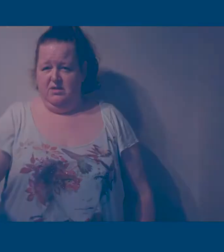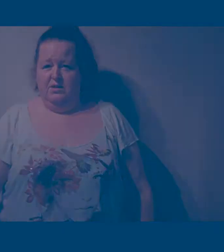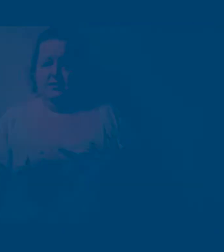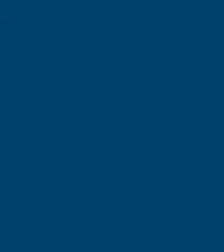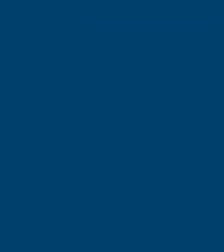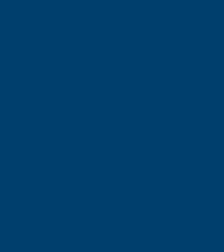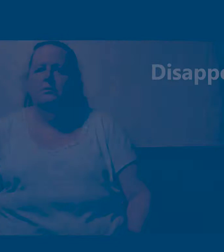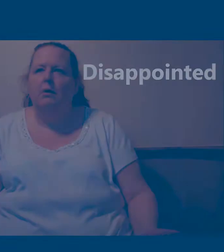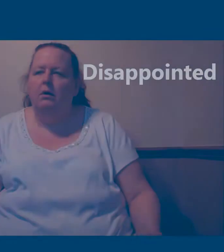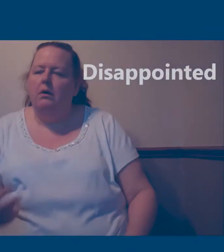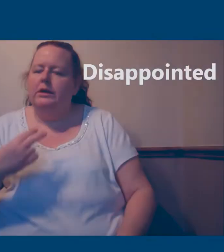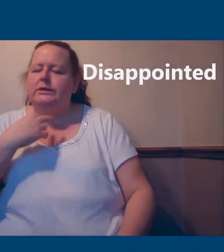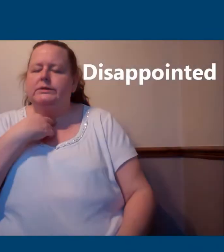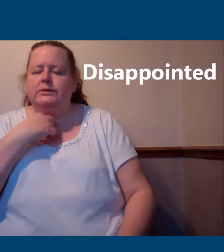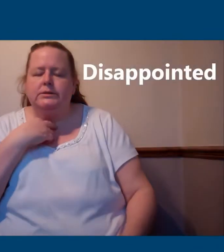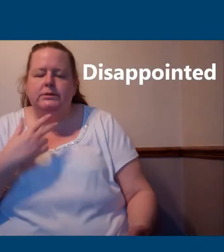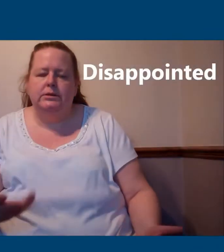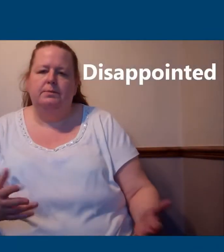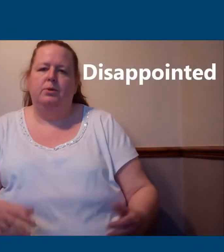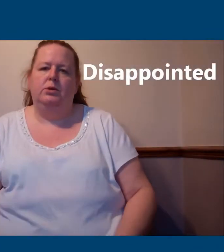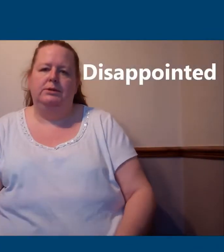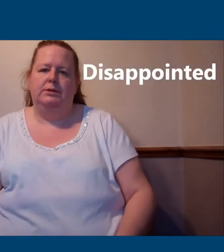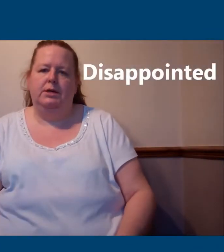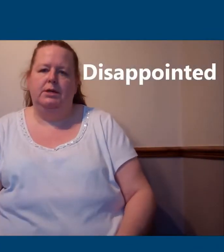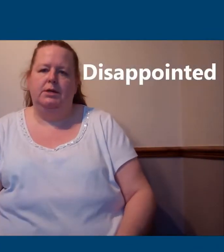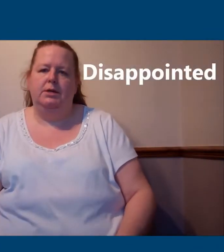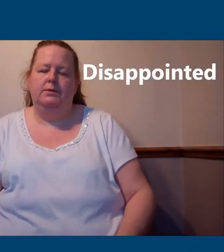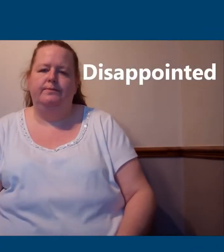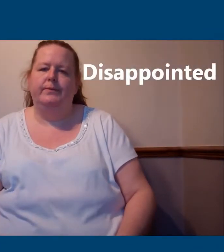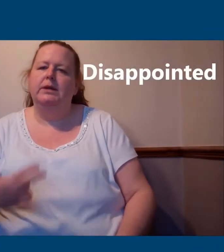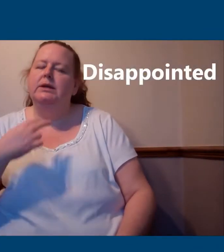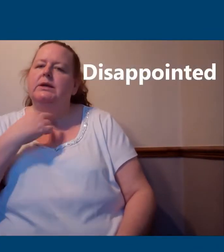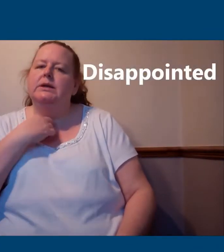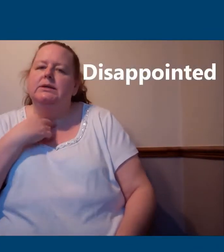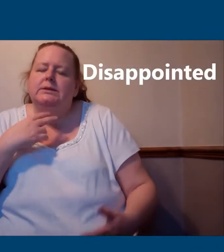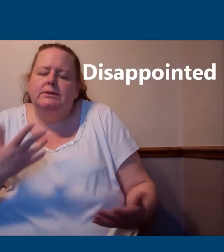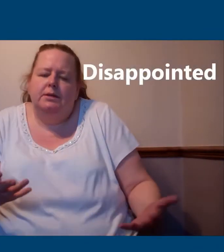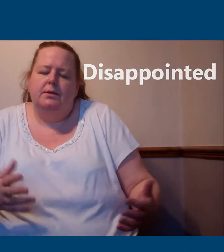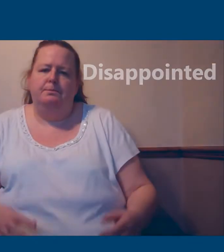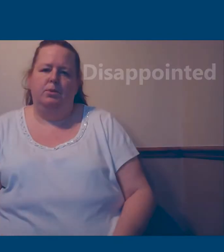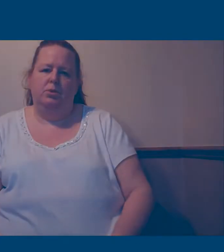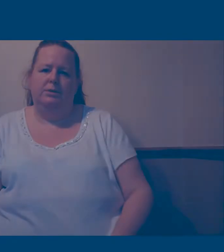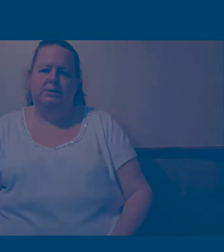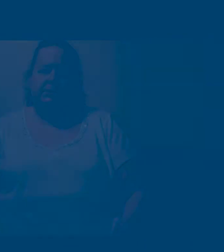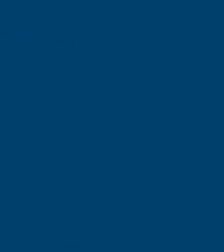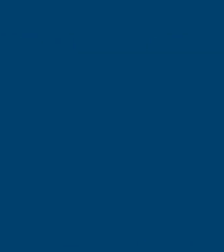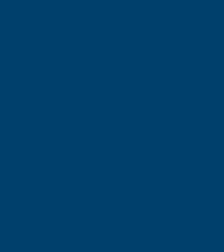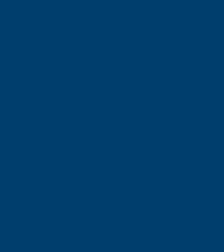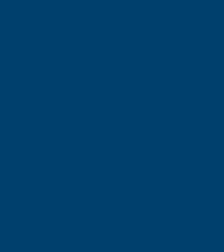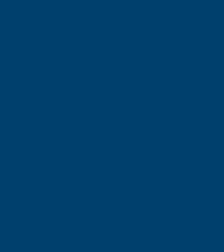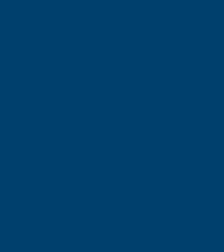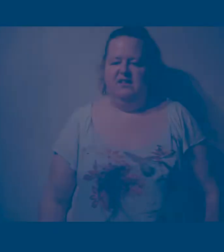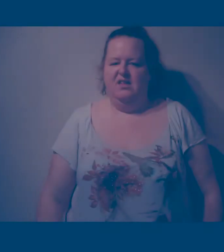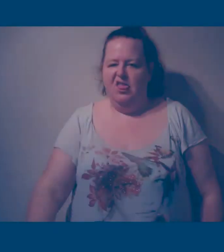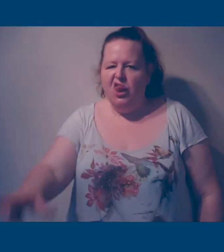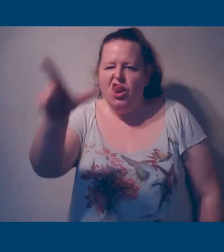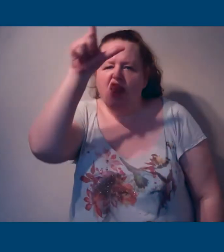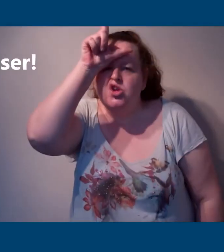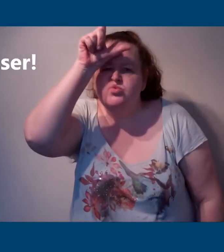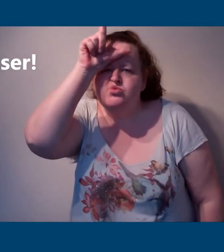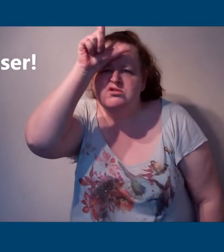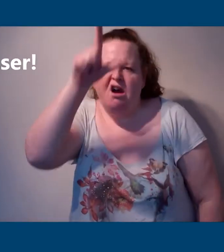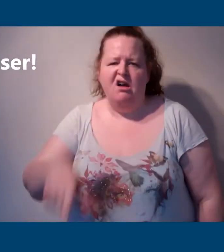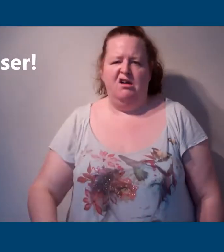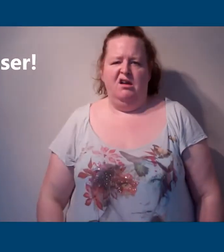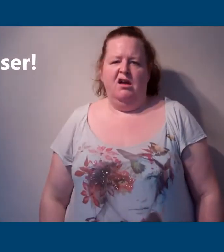bad mistake. Instead of sitting down, I should have stood up and walked back, got in my car,